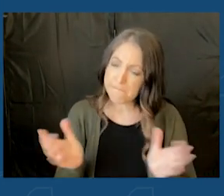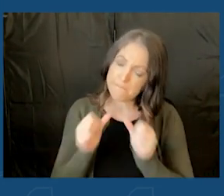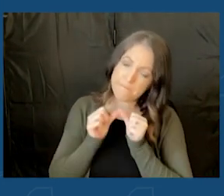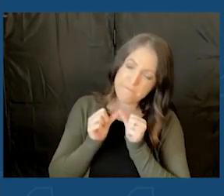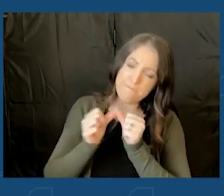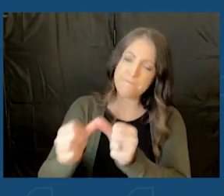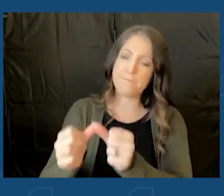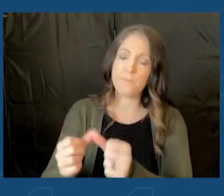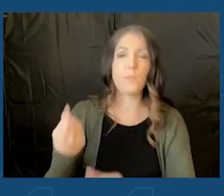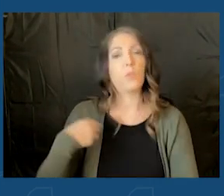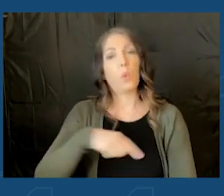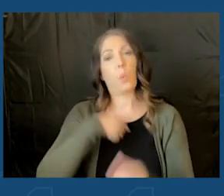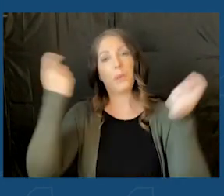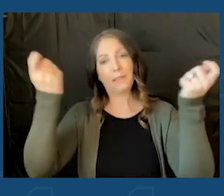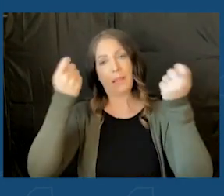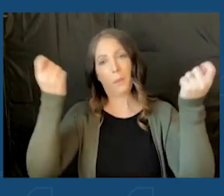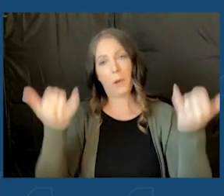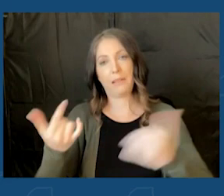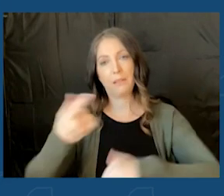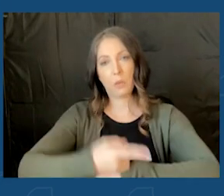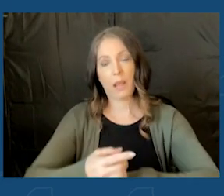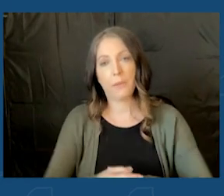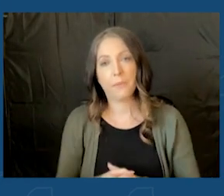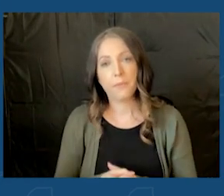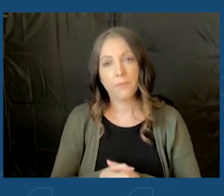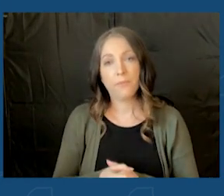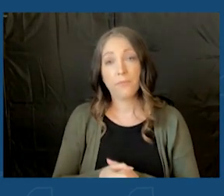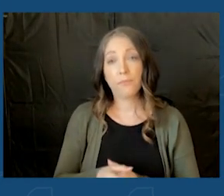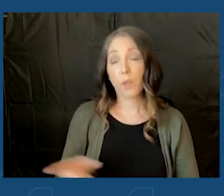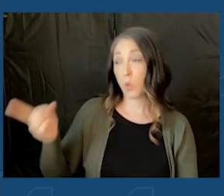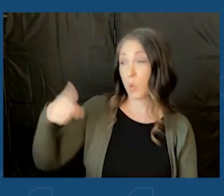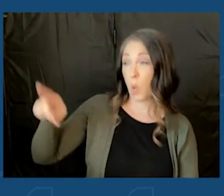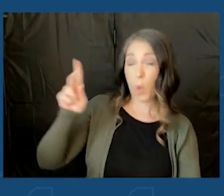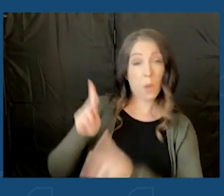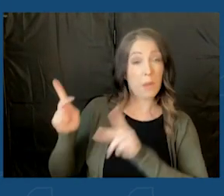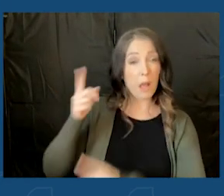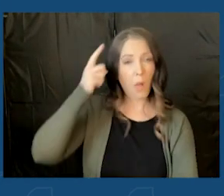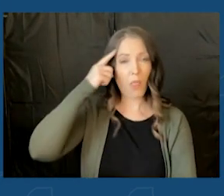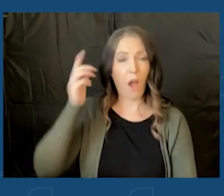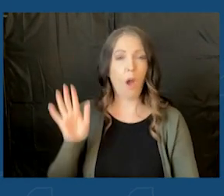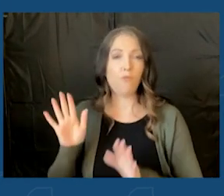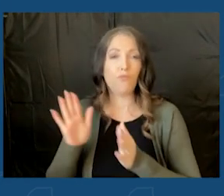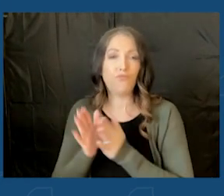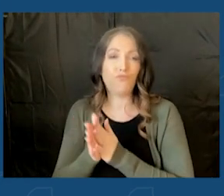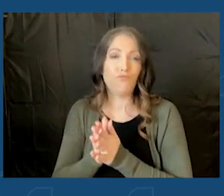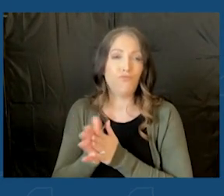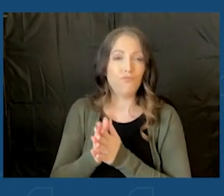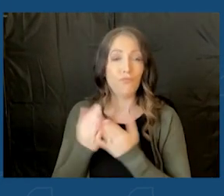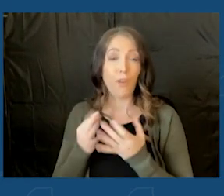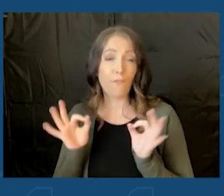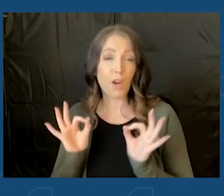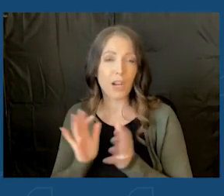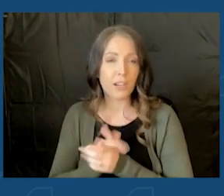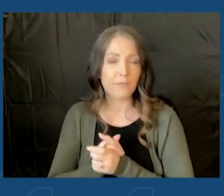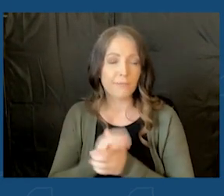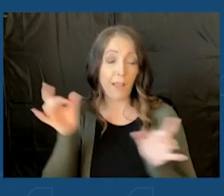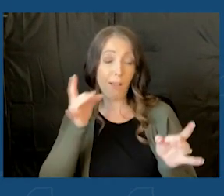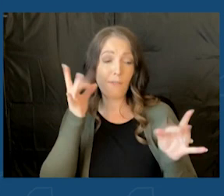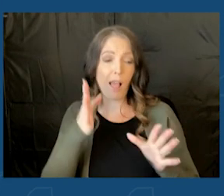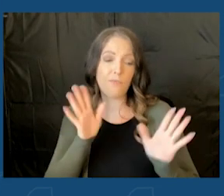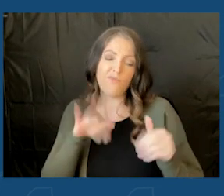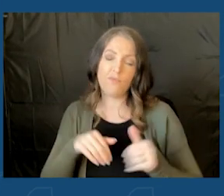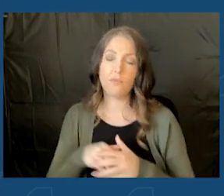today. So those who thought they got away with horrific crimes they committed, I just have one